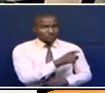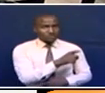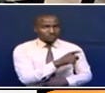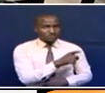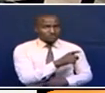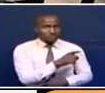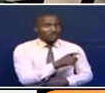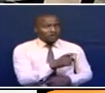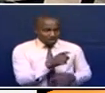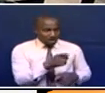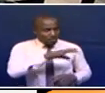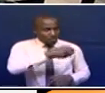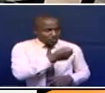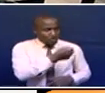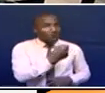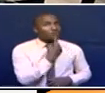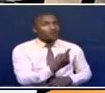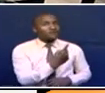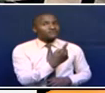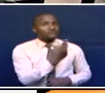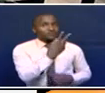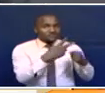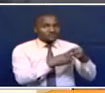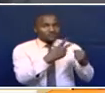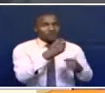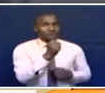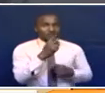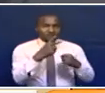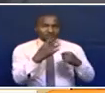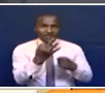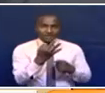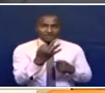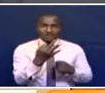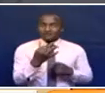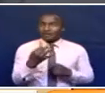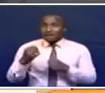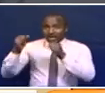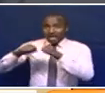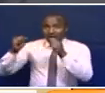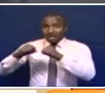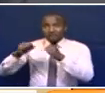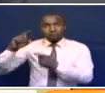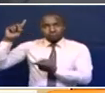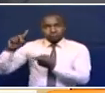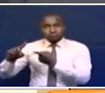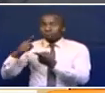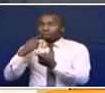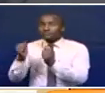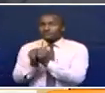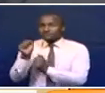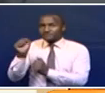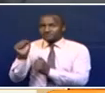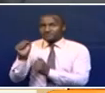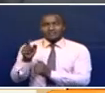now is between 147 and 153. Yeah. So 150 is and fine. They're saying in a week's time, they have agreed to that bring it to 115. What would it be that under? That is